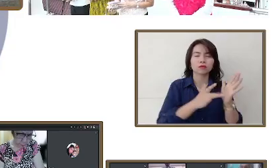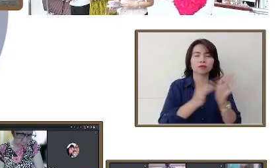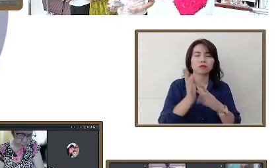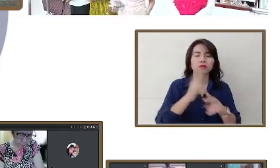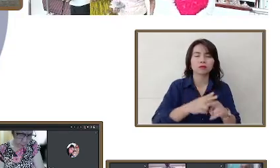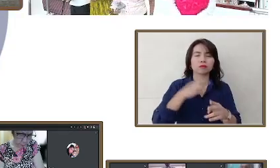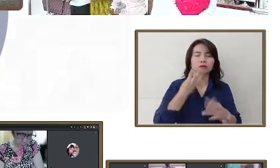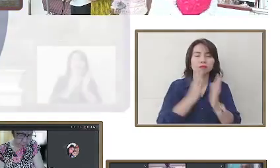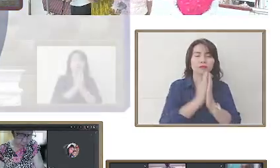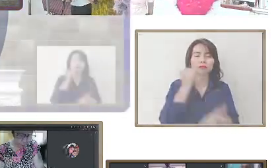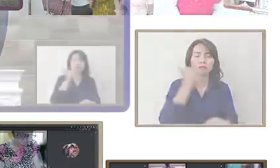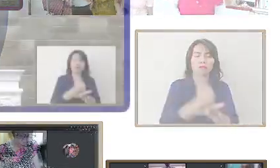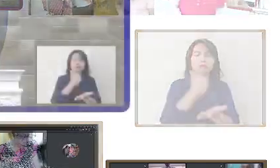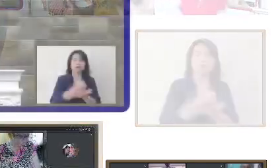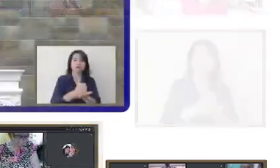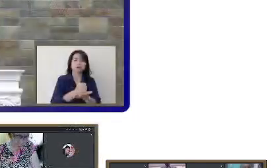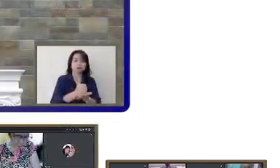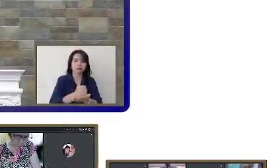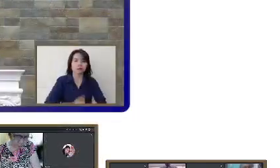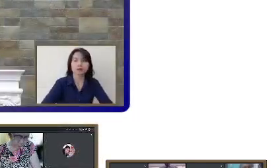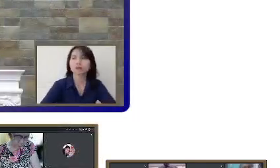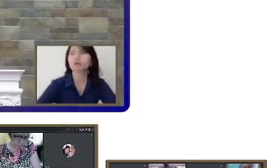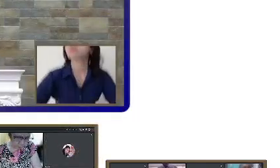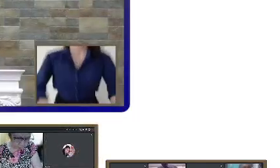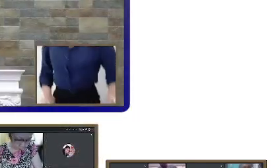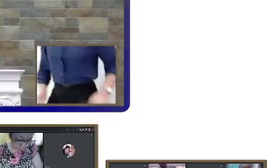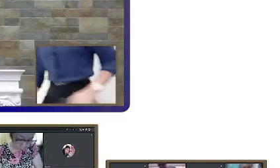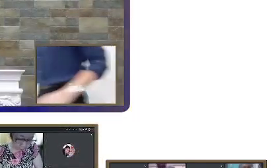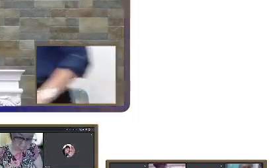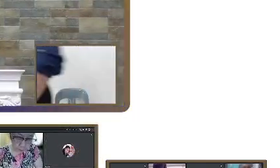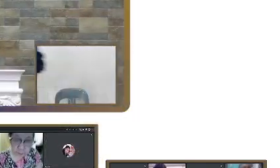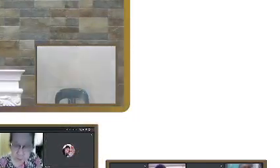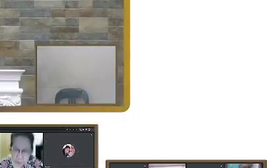pray. Amen. All right, please be seated.